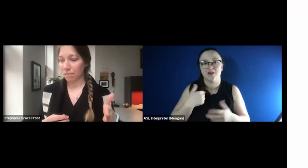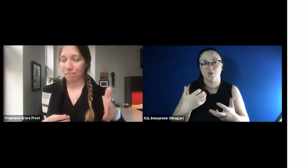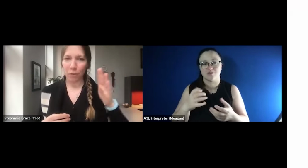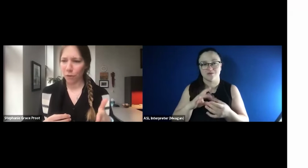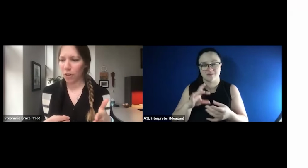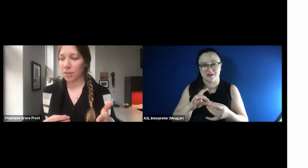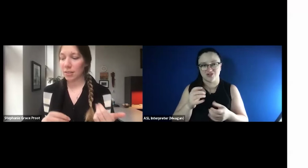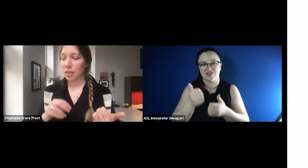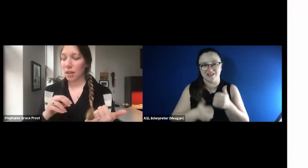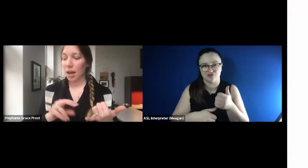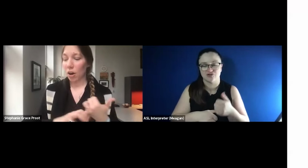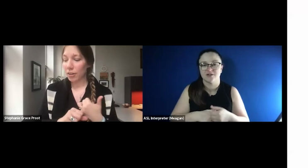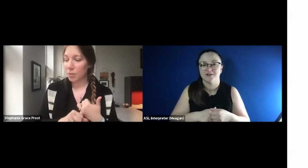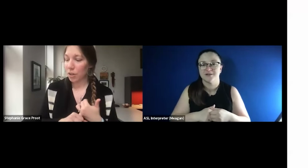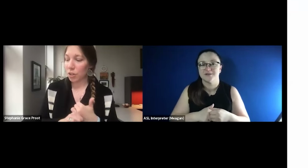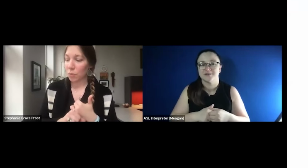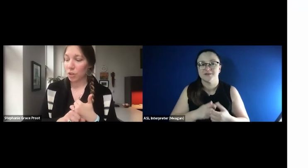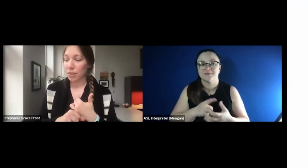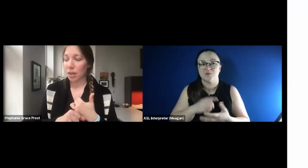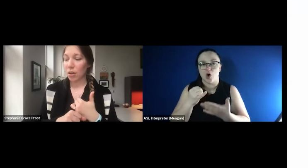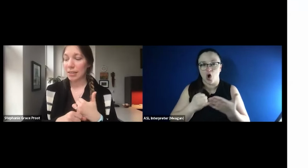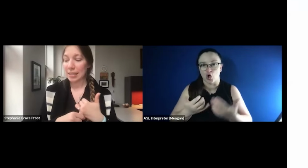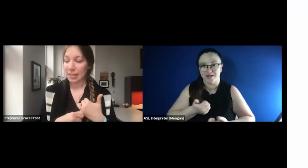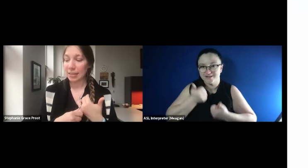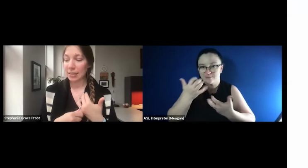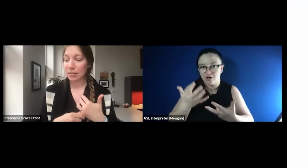each. The first, Art Expression, which was